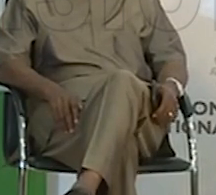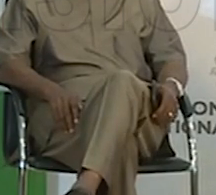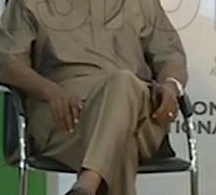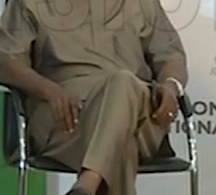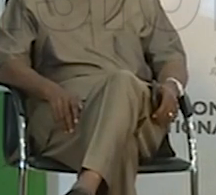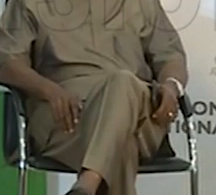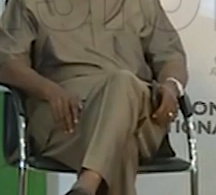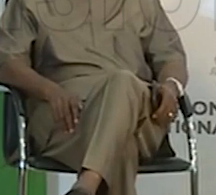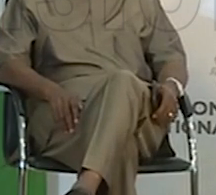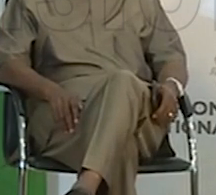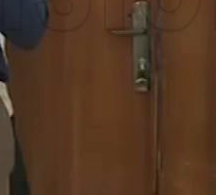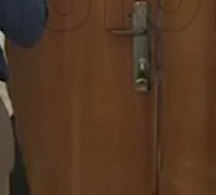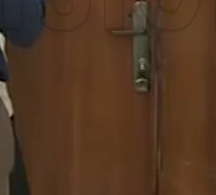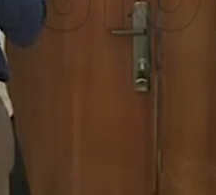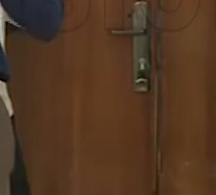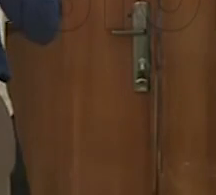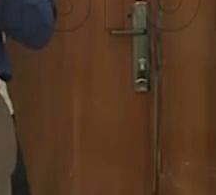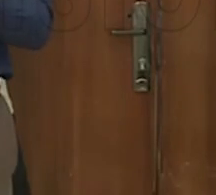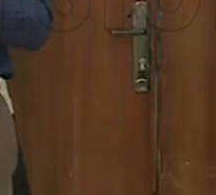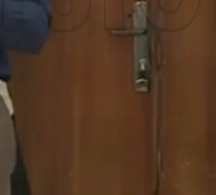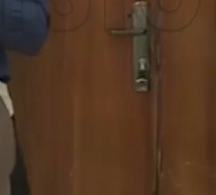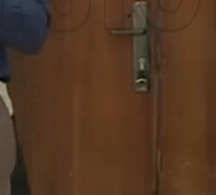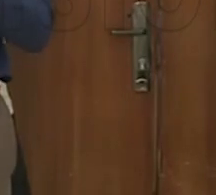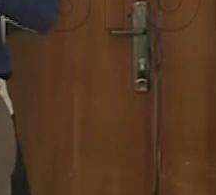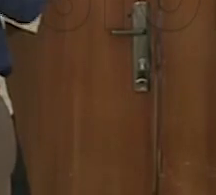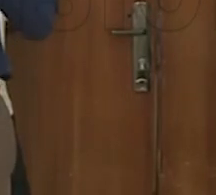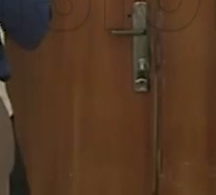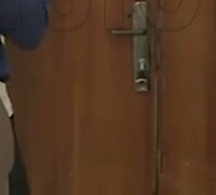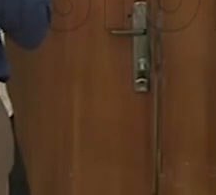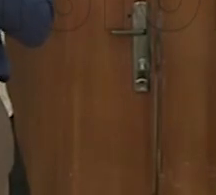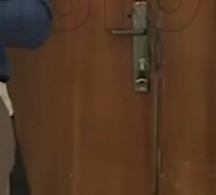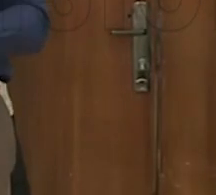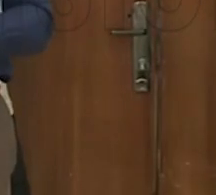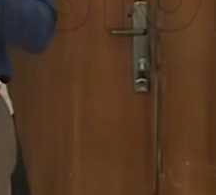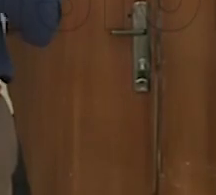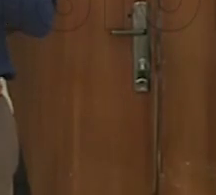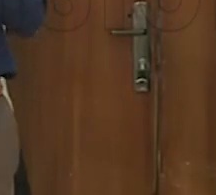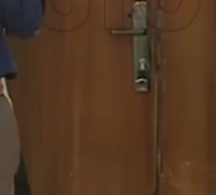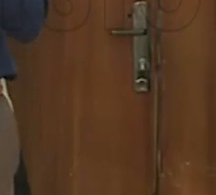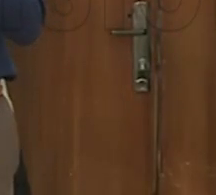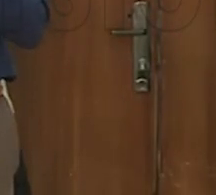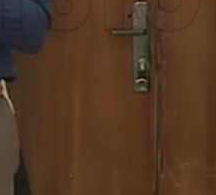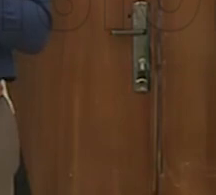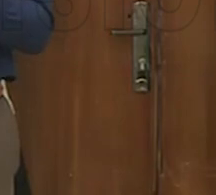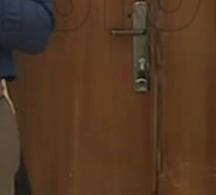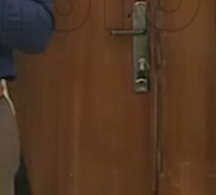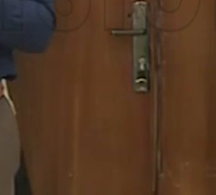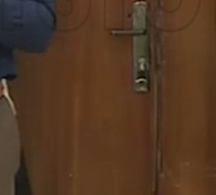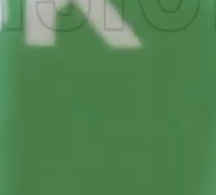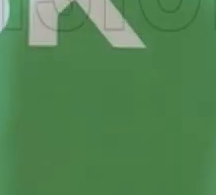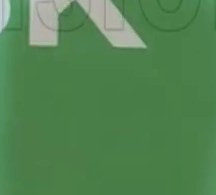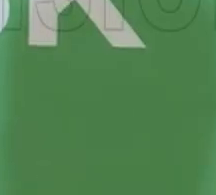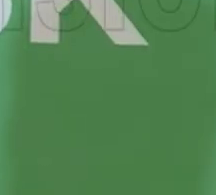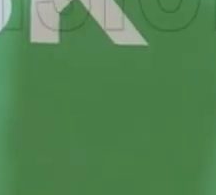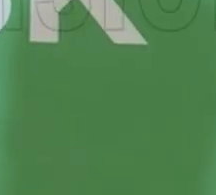participating, but Nigeria seemed to be the only country that have taken a U-turn from participating in this exam. So I want to know, have you taken out time to